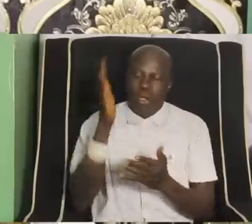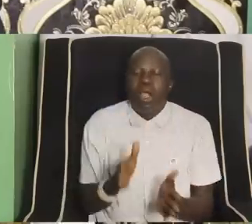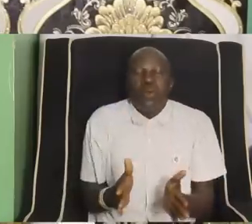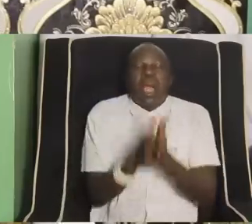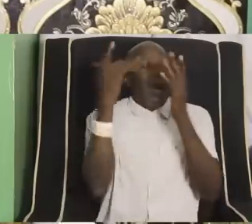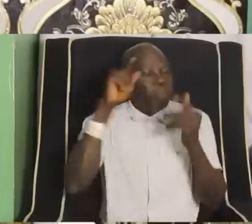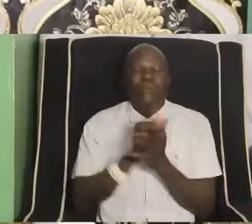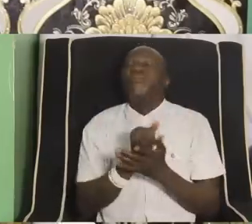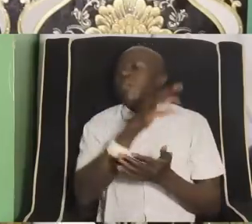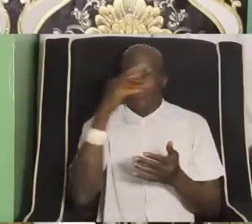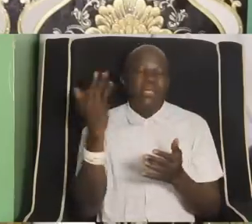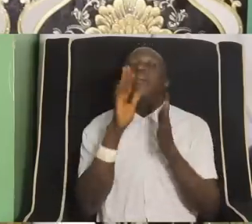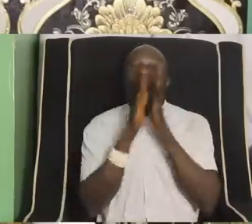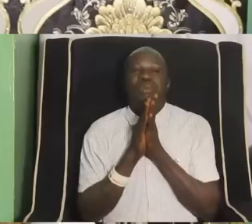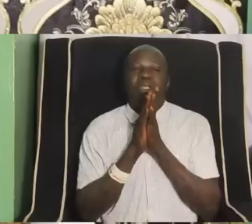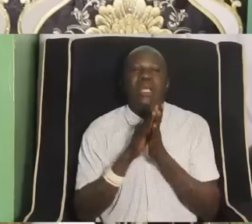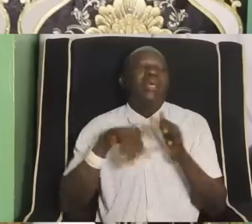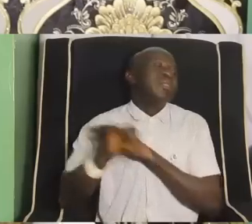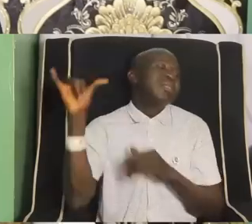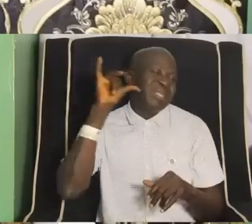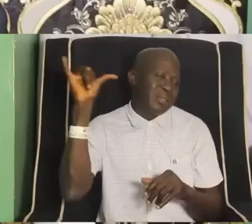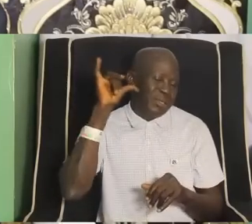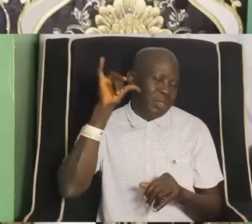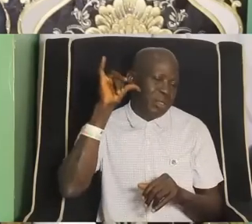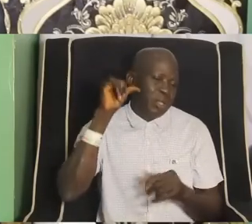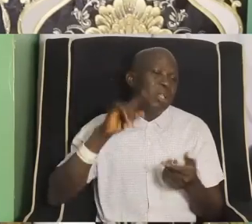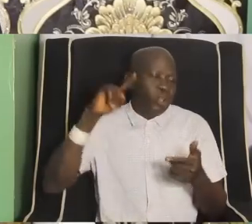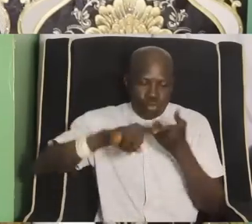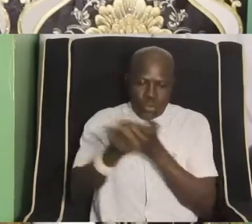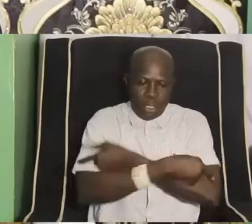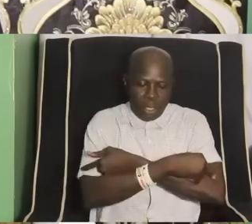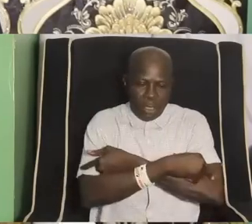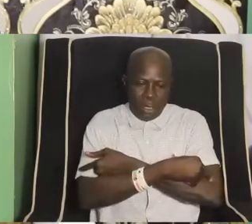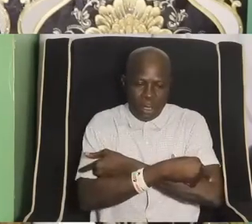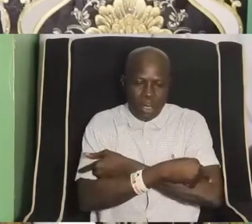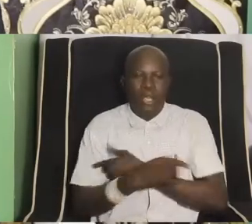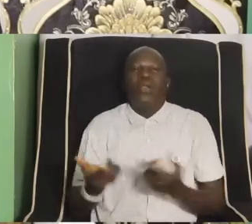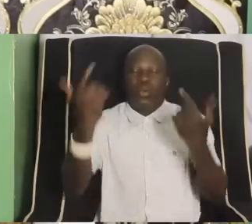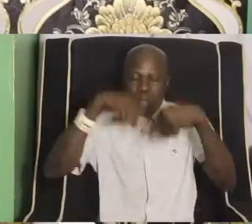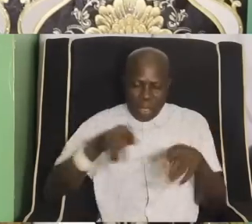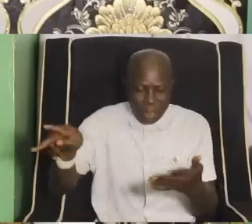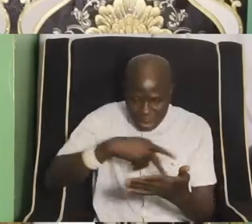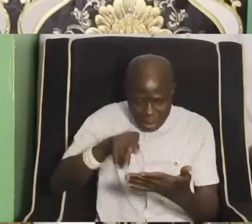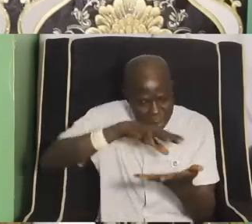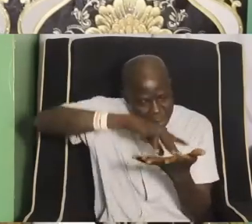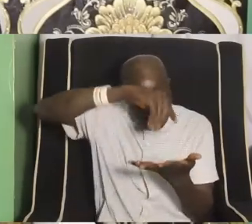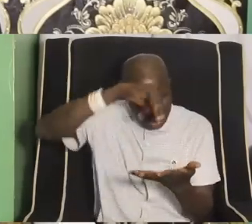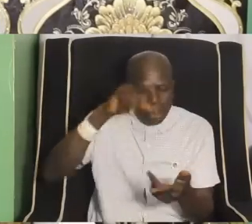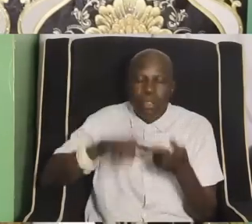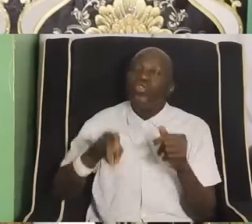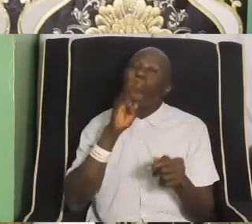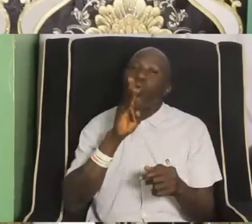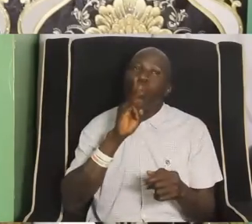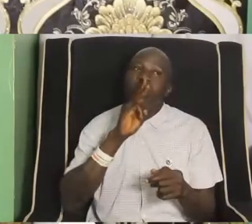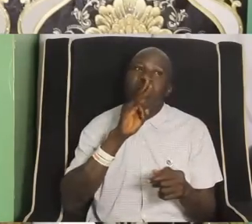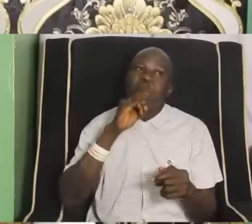And we started fasting and praying. Since yesterday. Lene. Today. Otumakasabu. You reach Psalm. Si umibakana.